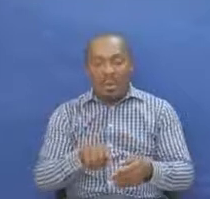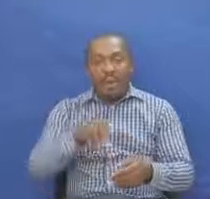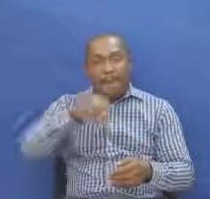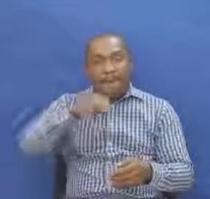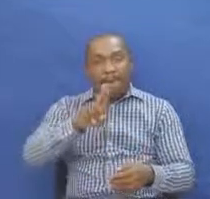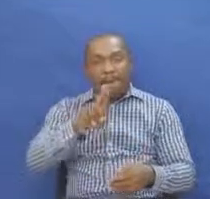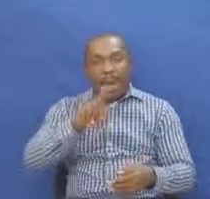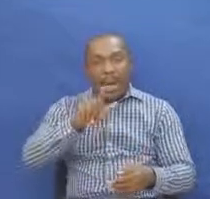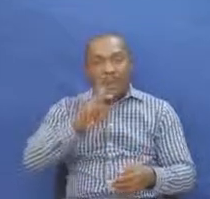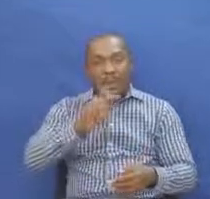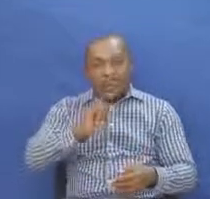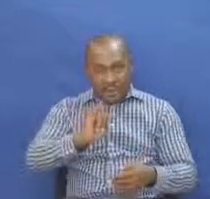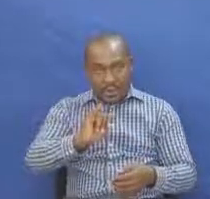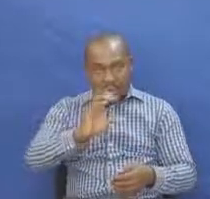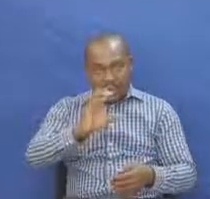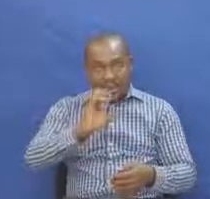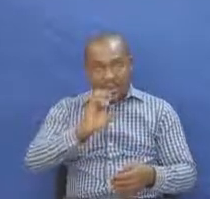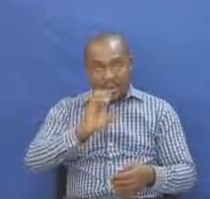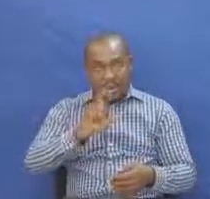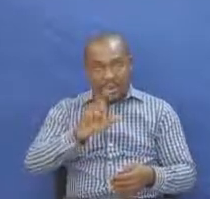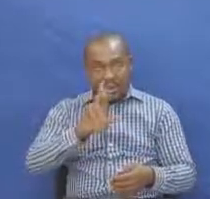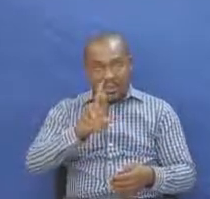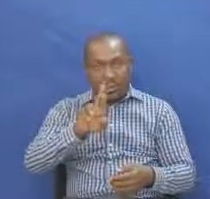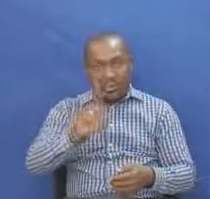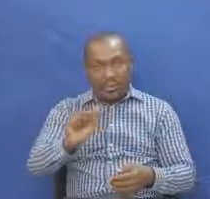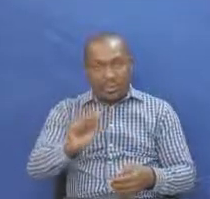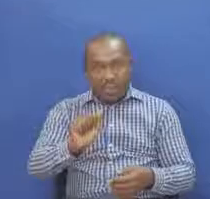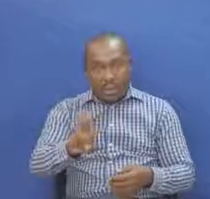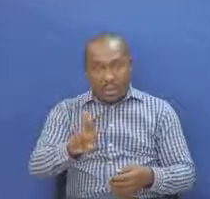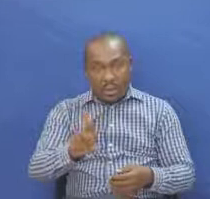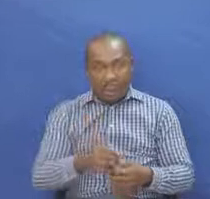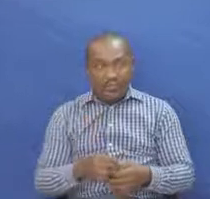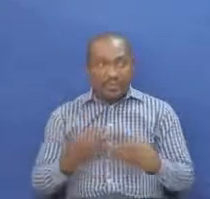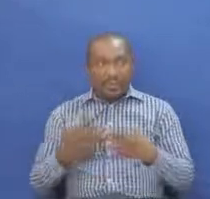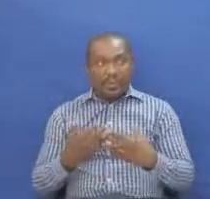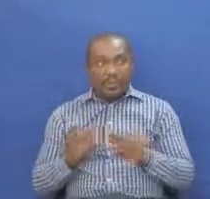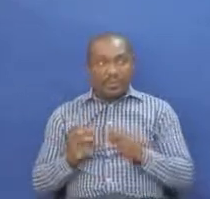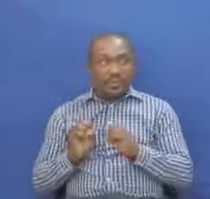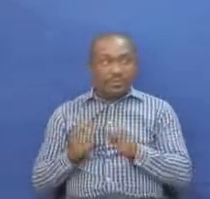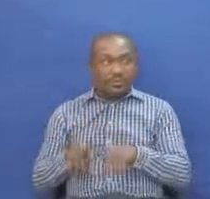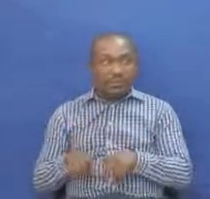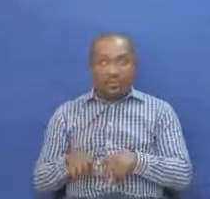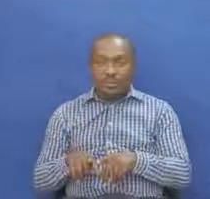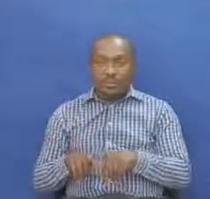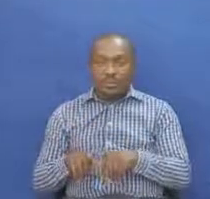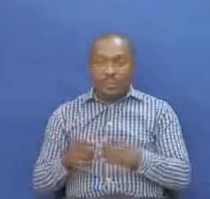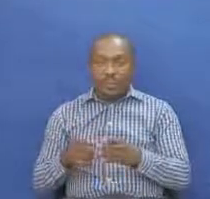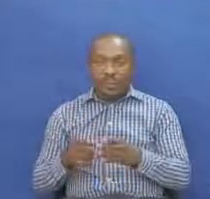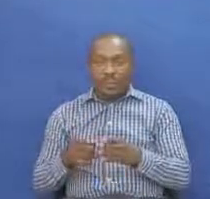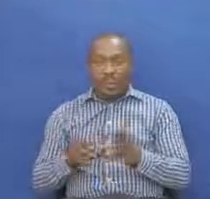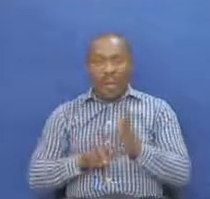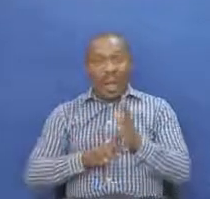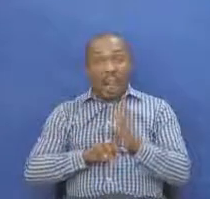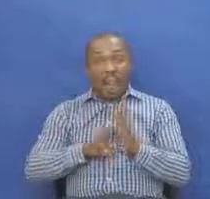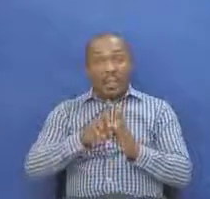So growth is one of the way to increase or to raise the different number of